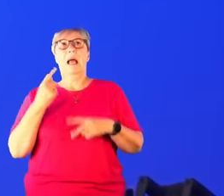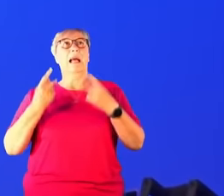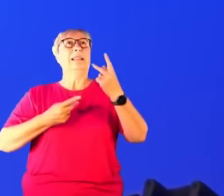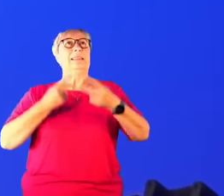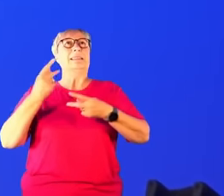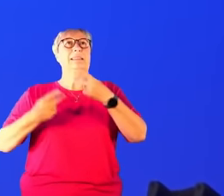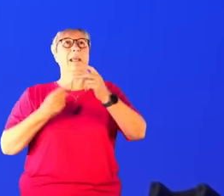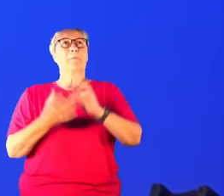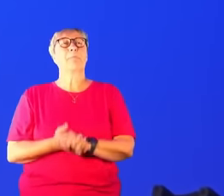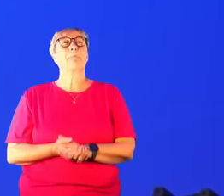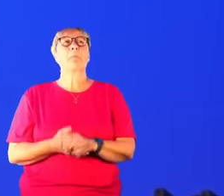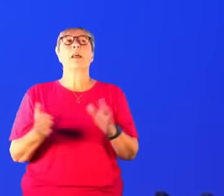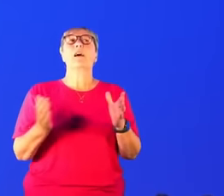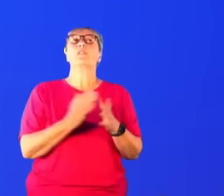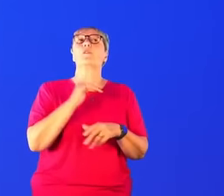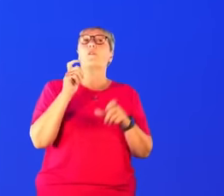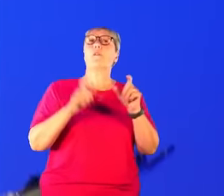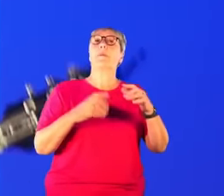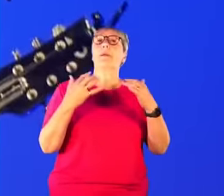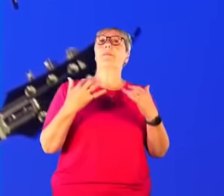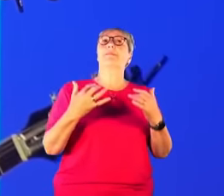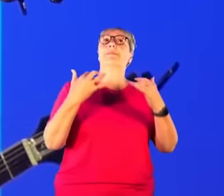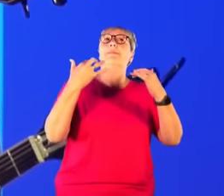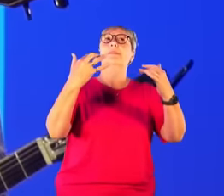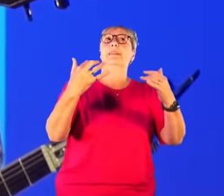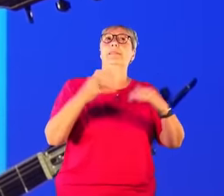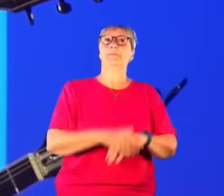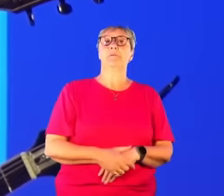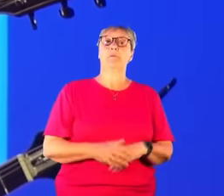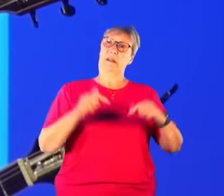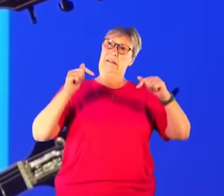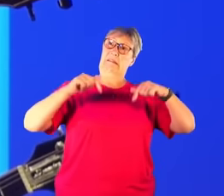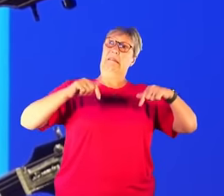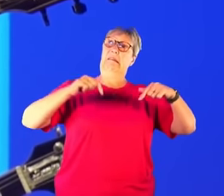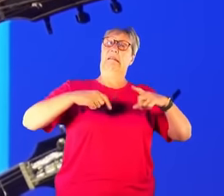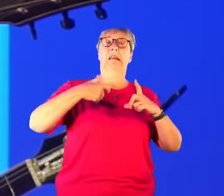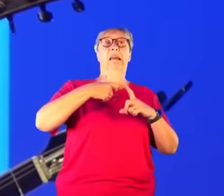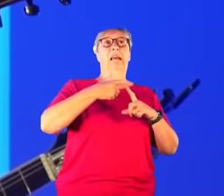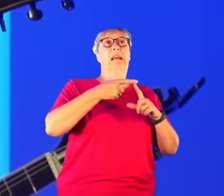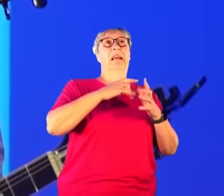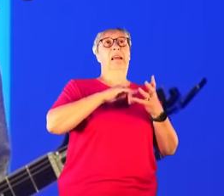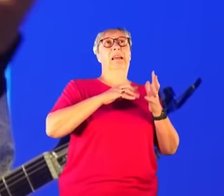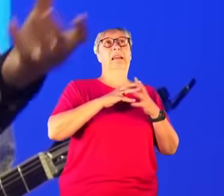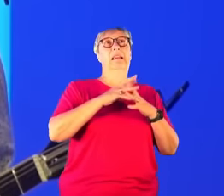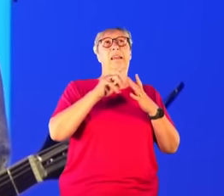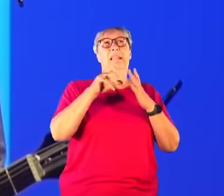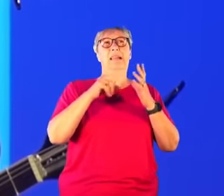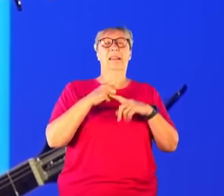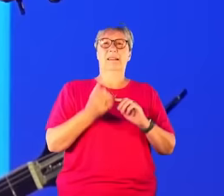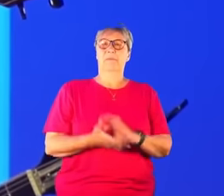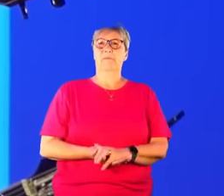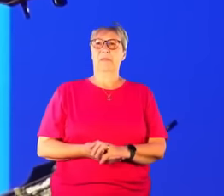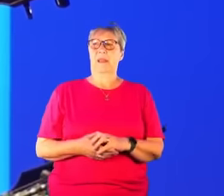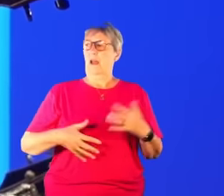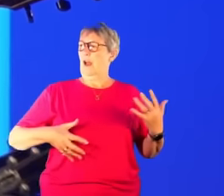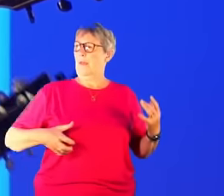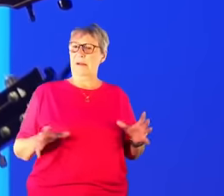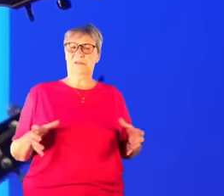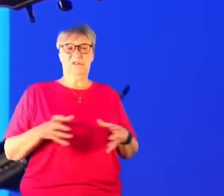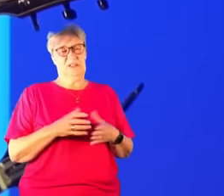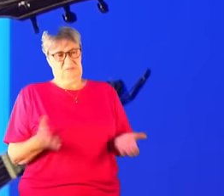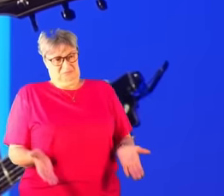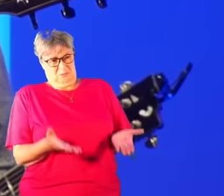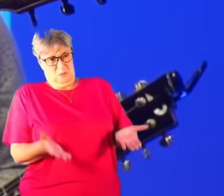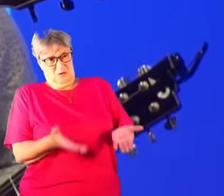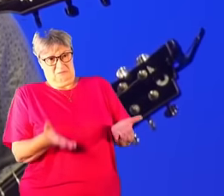And so the first people to ever hear the song were actually the people at Keswick, and the band just encouraged us, look, this song seems